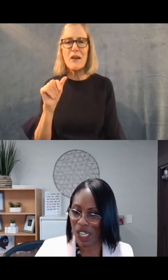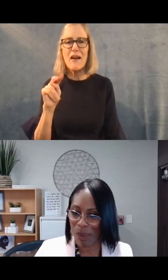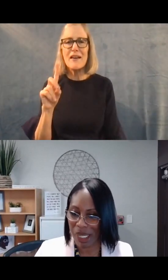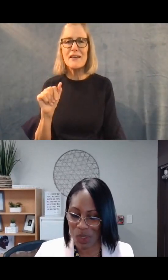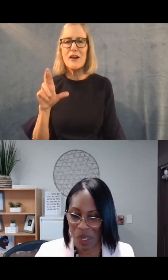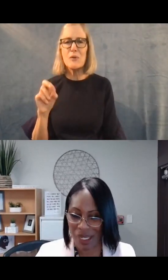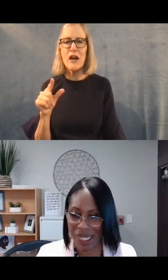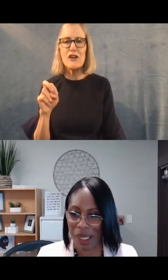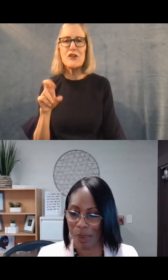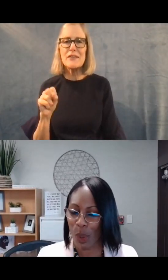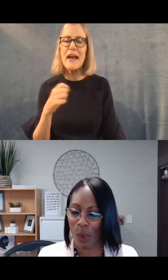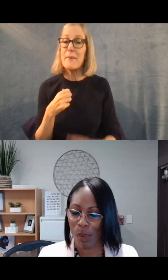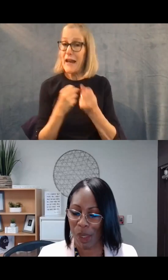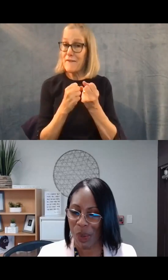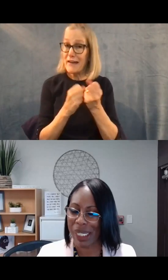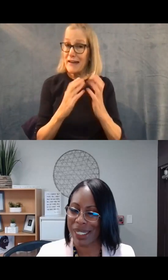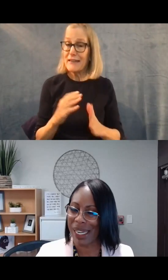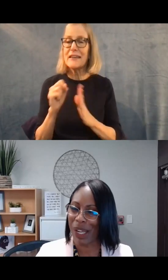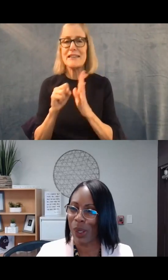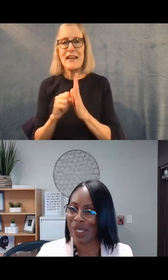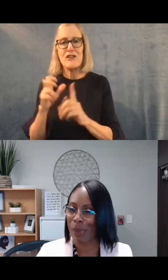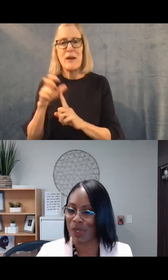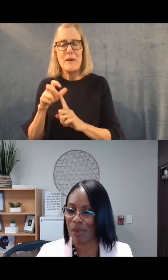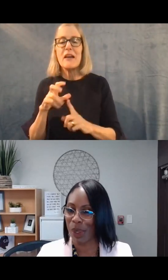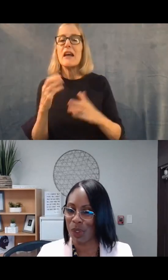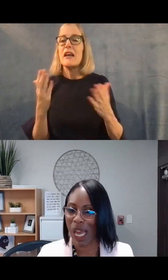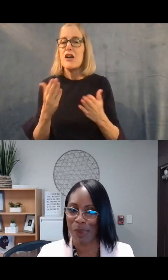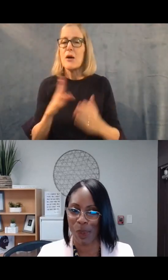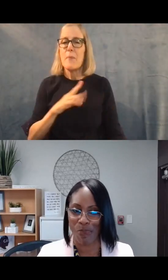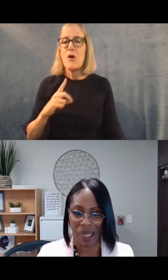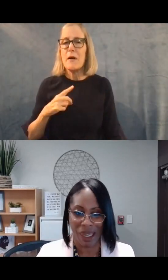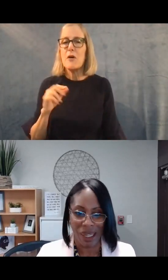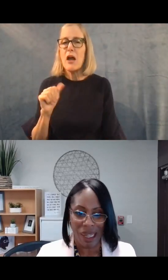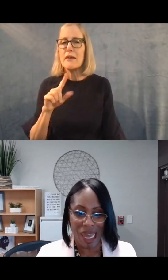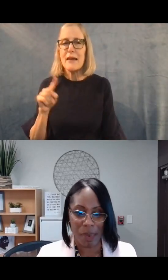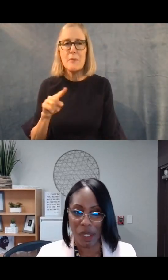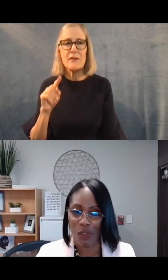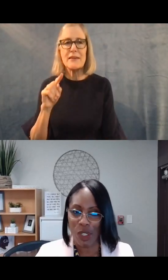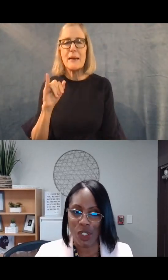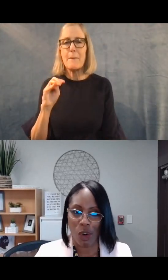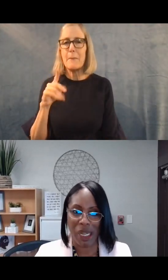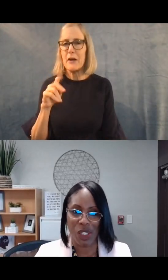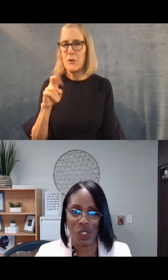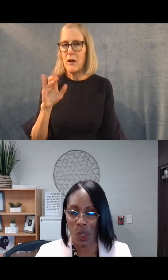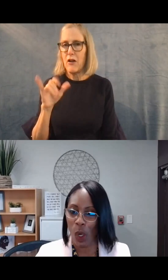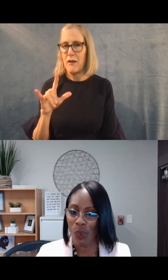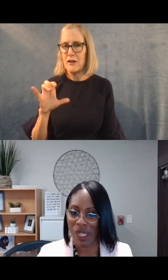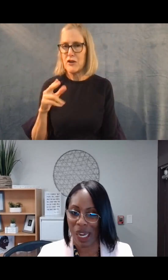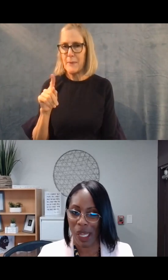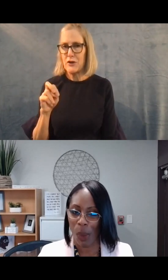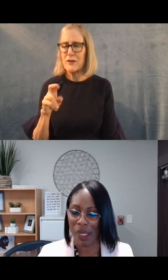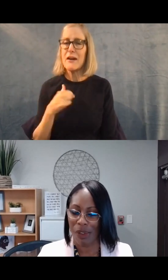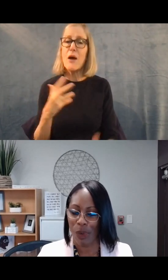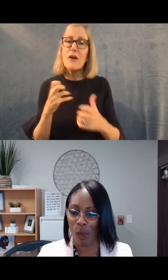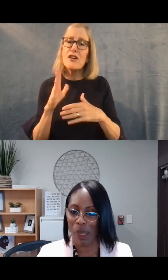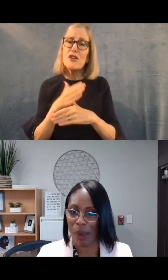state champion, as well as a board member here at the San Diego Alzheimer's and Imperial Chapter. I'm looking forward to sharing my story, and hopefully that'll